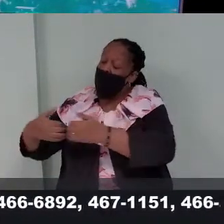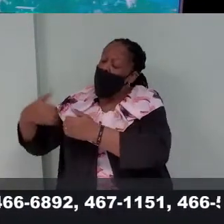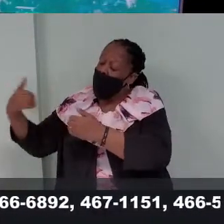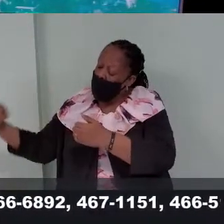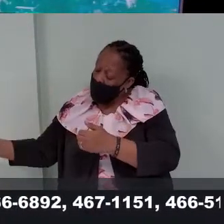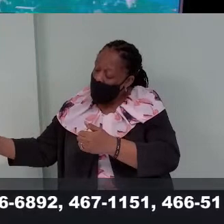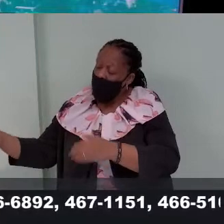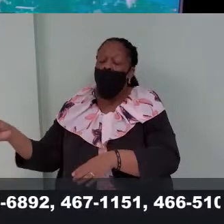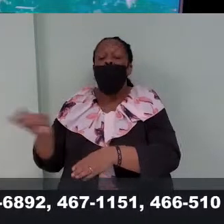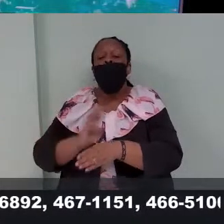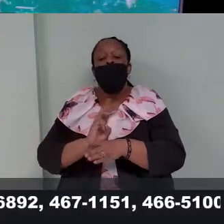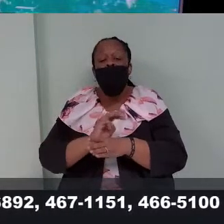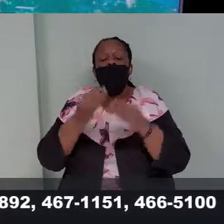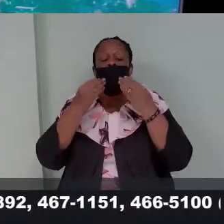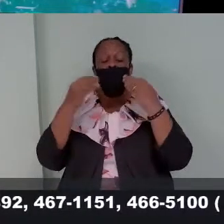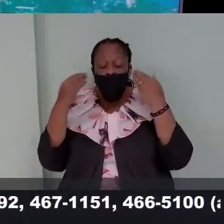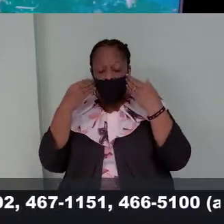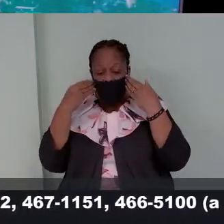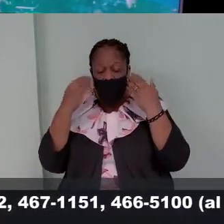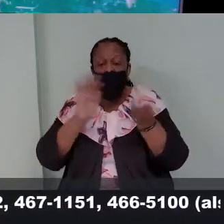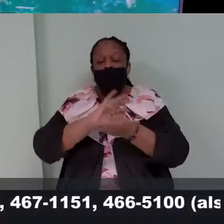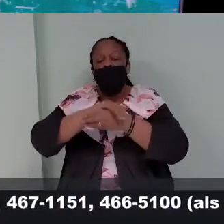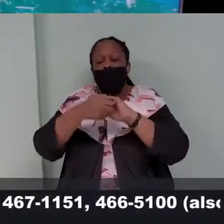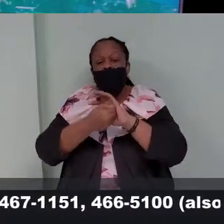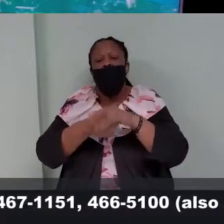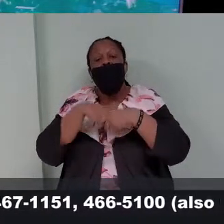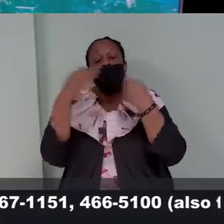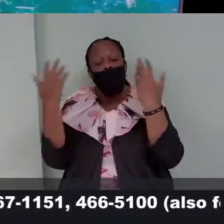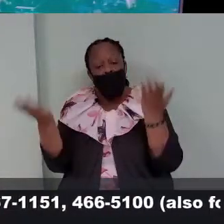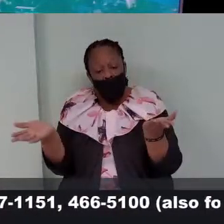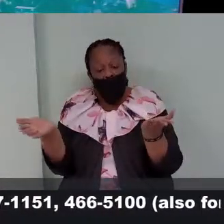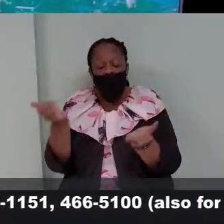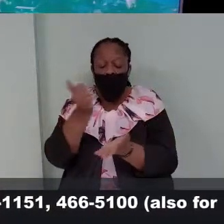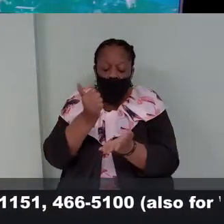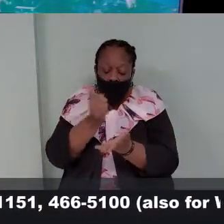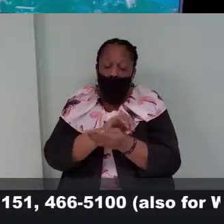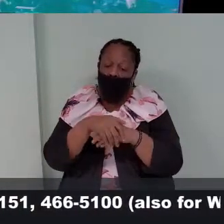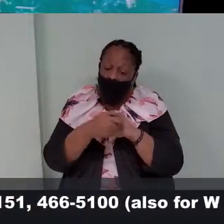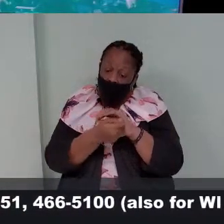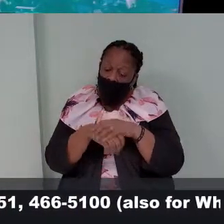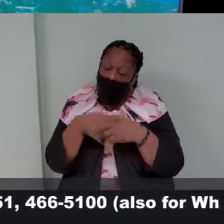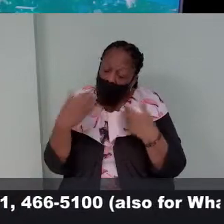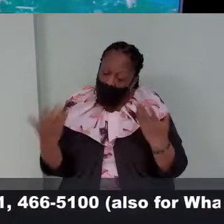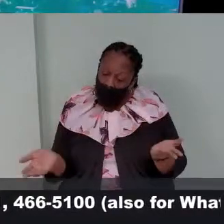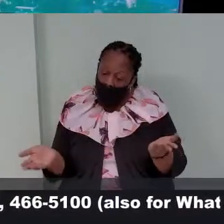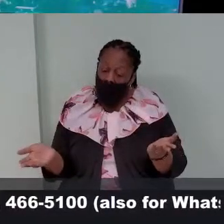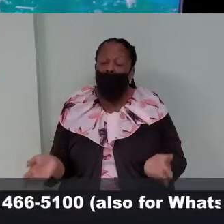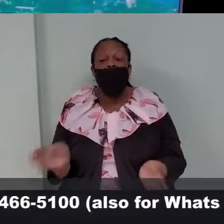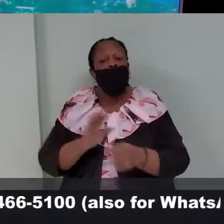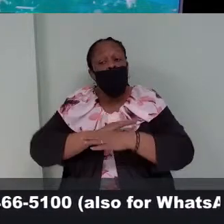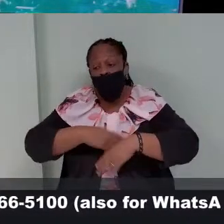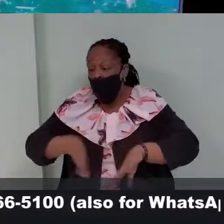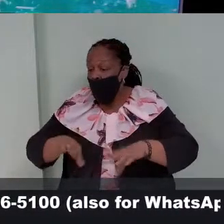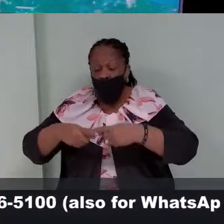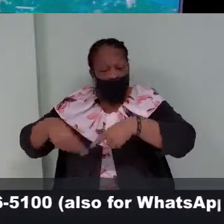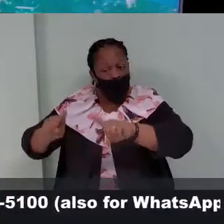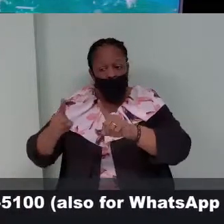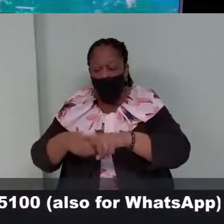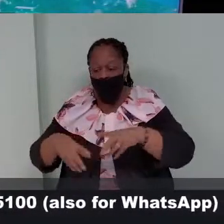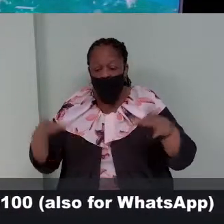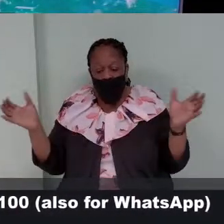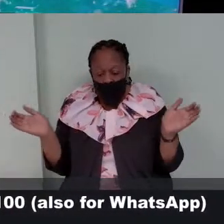and asking you to practice for the last 7 months. And so once you wash your hands, you stay far from someone, you practice the cough